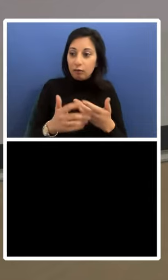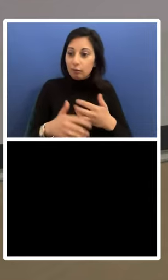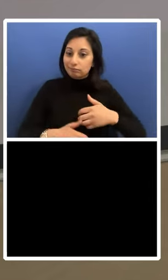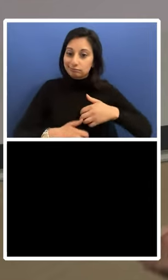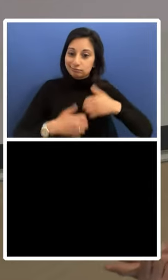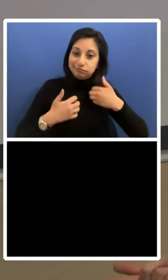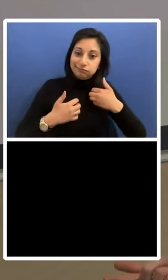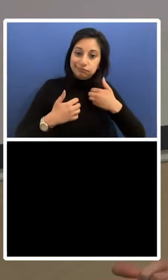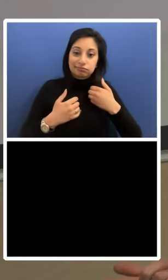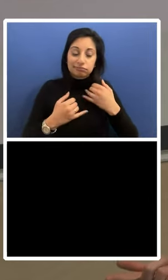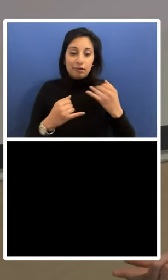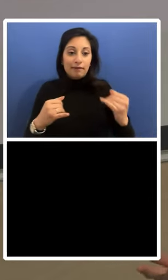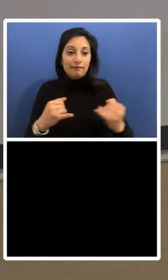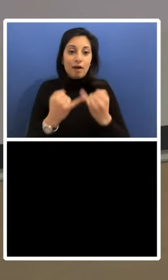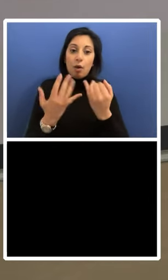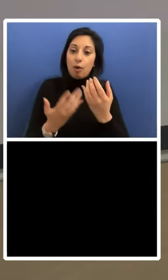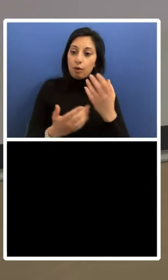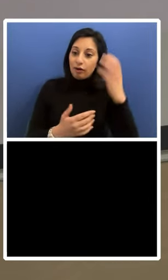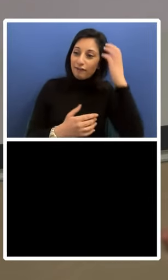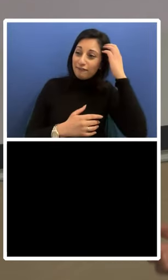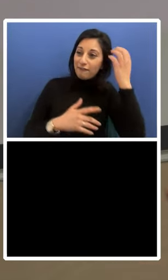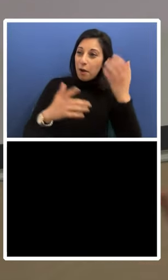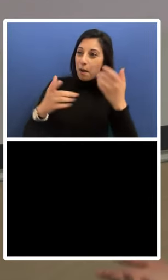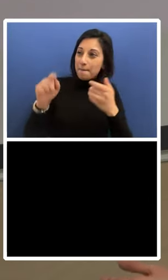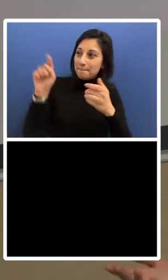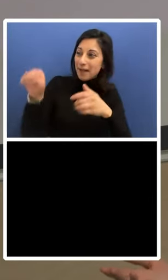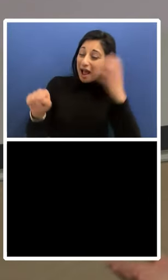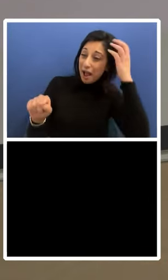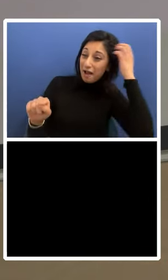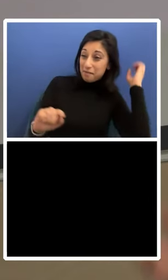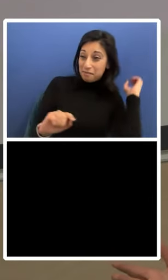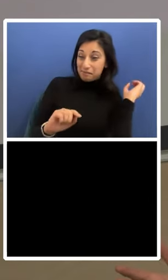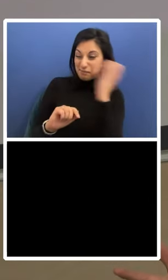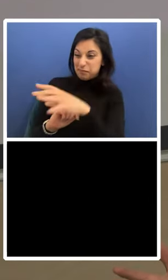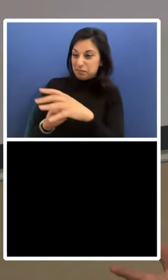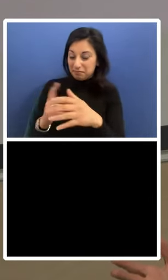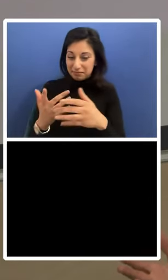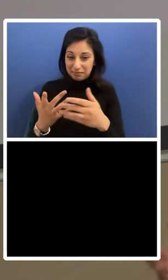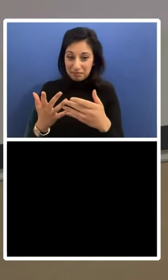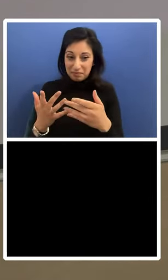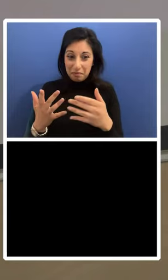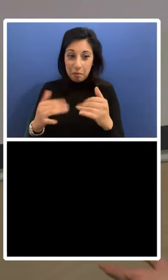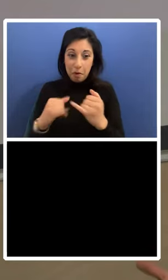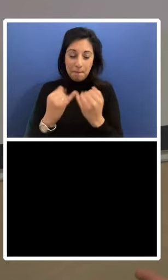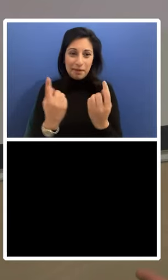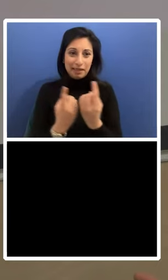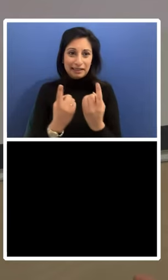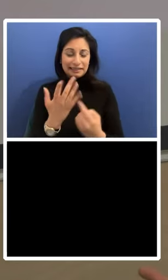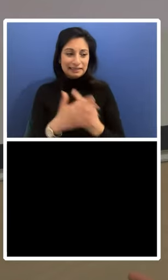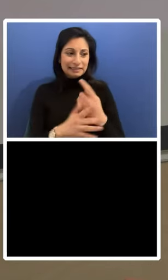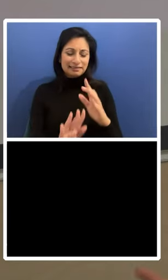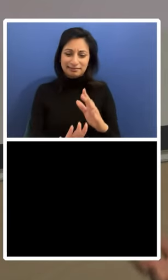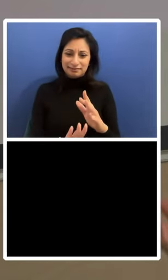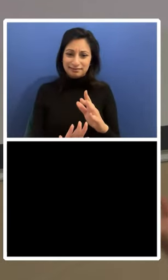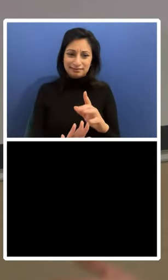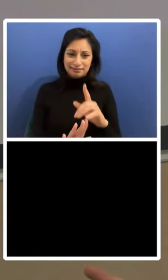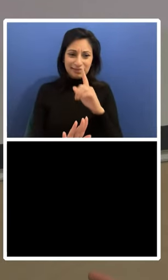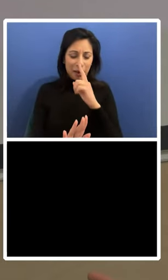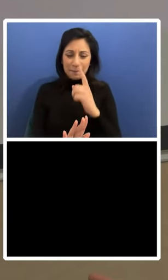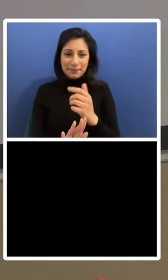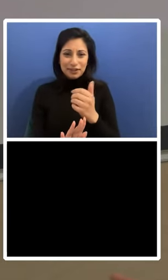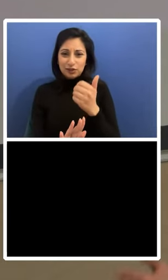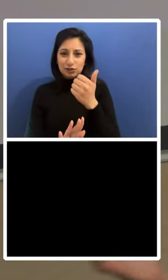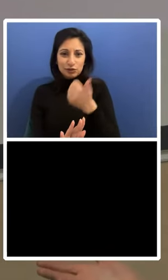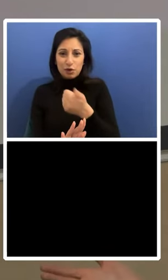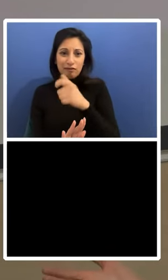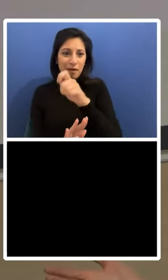violence, throwing phones at people's heads. Yeah. All kinds of really horrible things, really toxic behaviour. Yeah. That can't be good for anybody. It couldn't have been good for